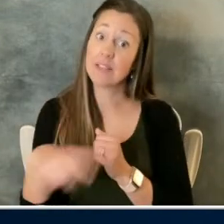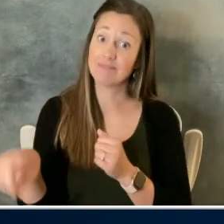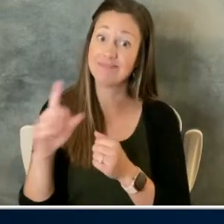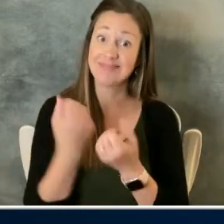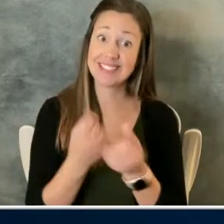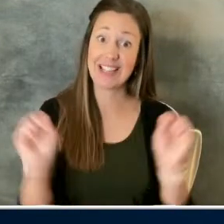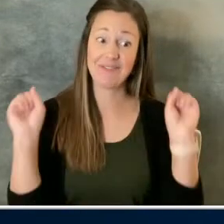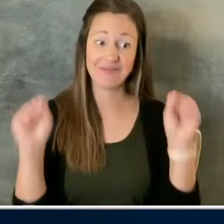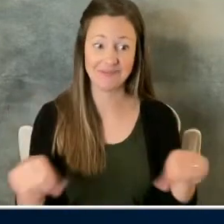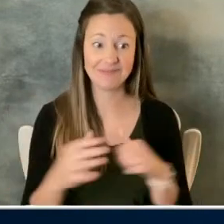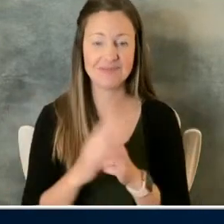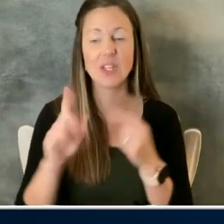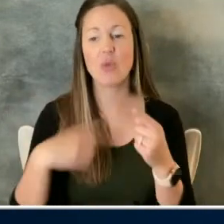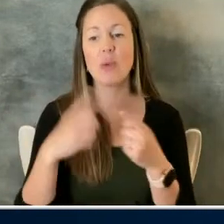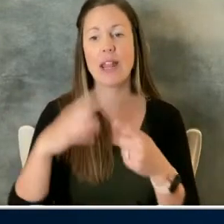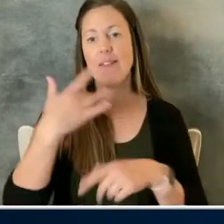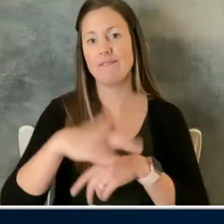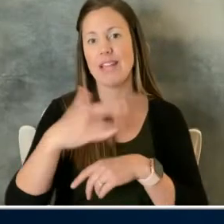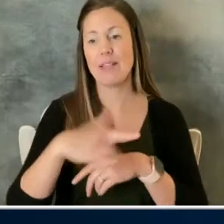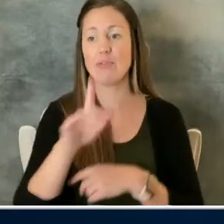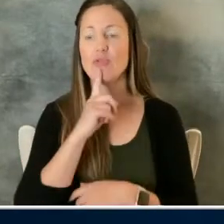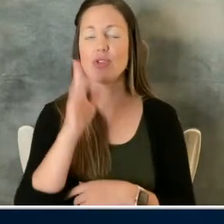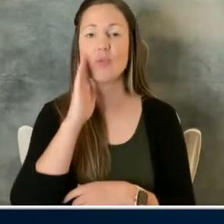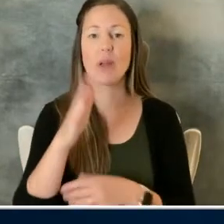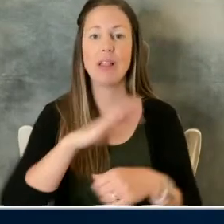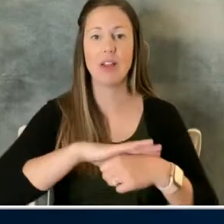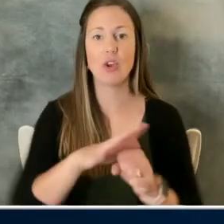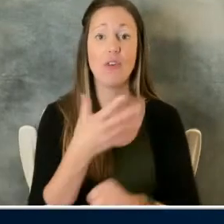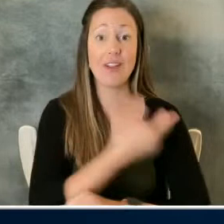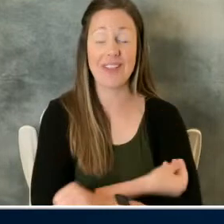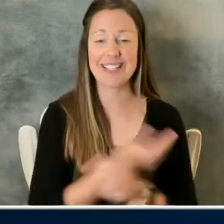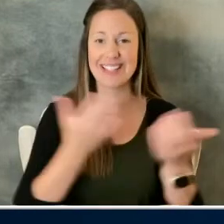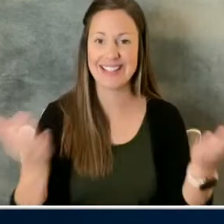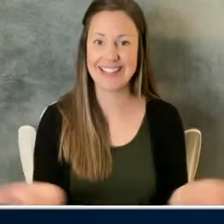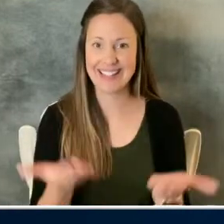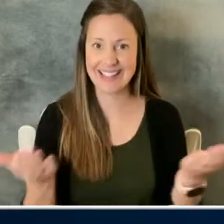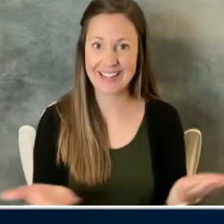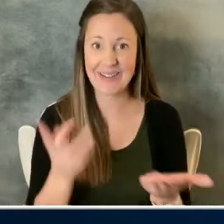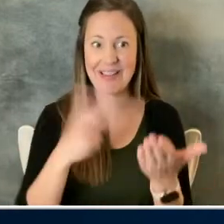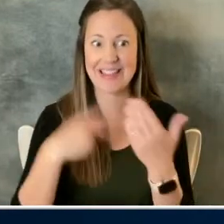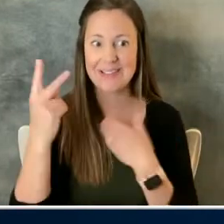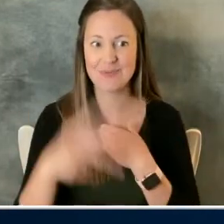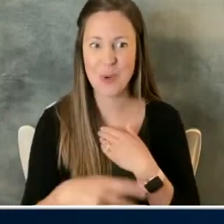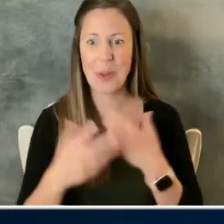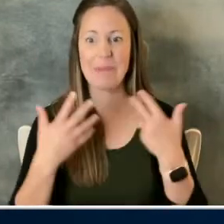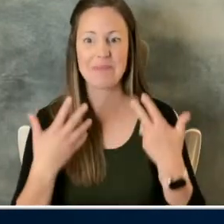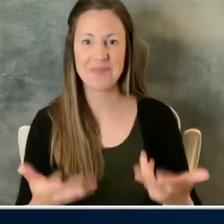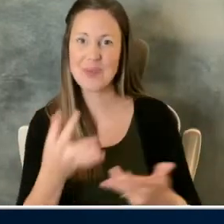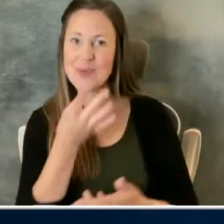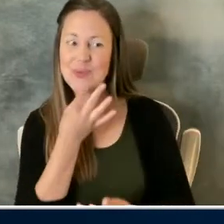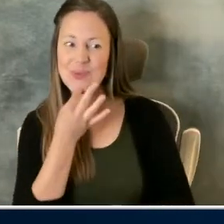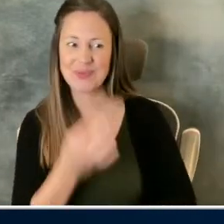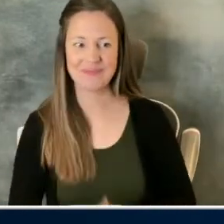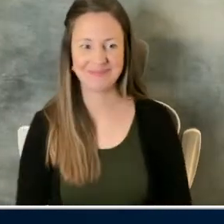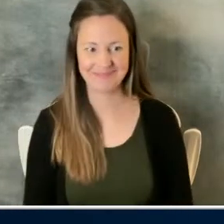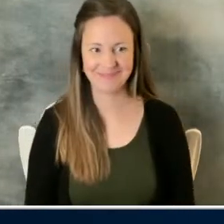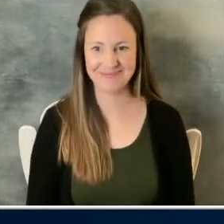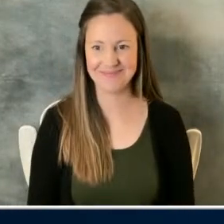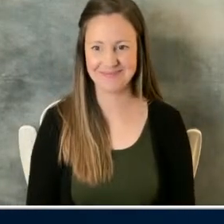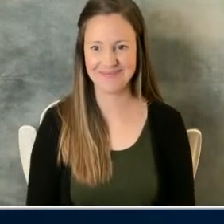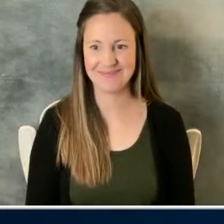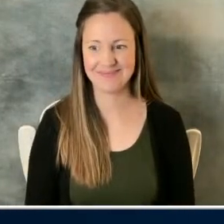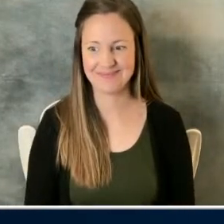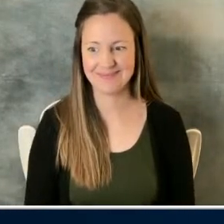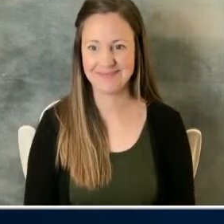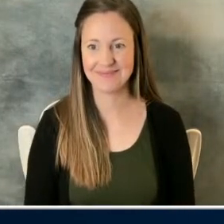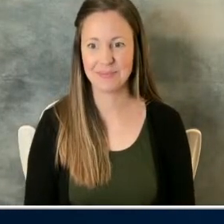available, I'm sure we'll be getting our COVID vaccine right here on this program in the very near future. We'll have to pick the date, won't we? Yeah. All right, this has